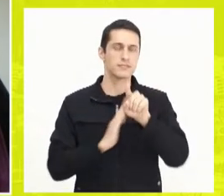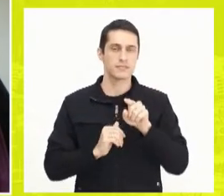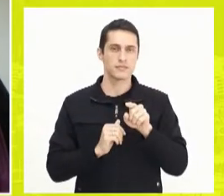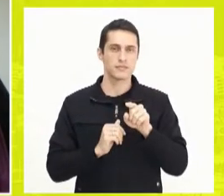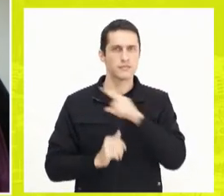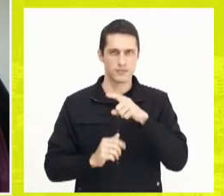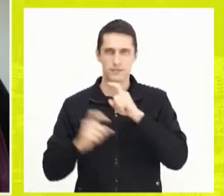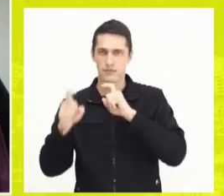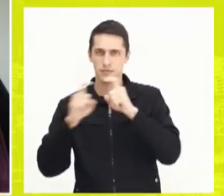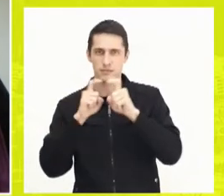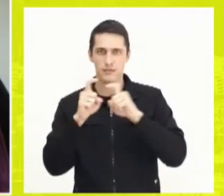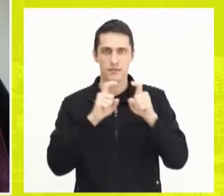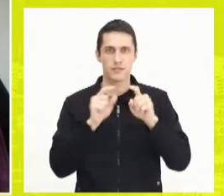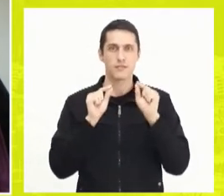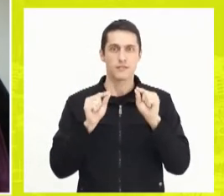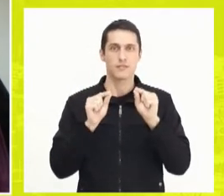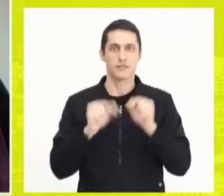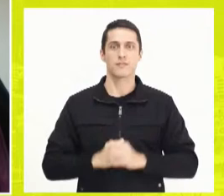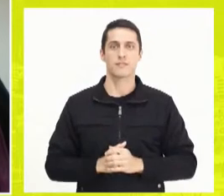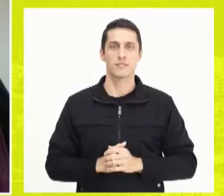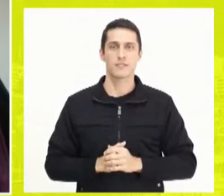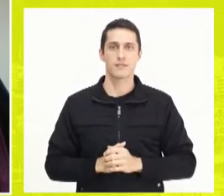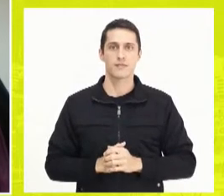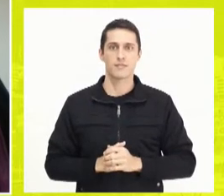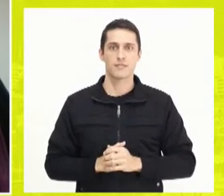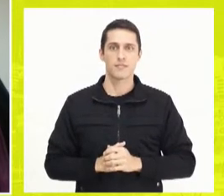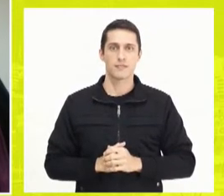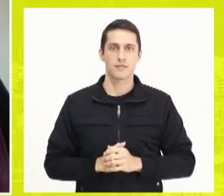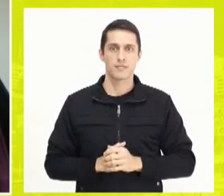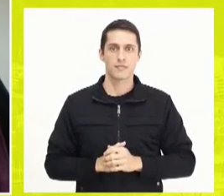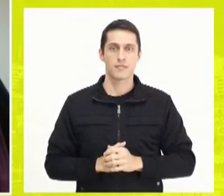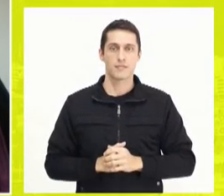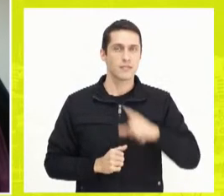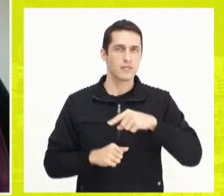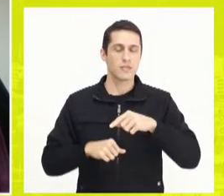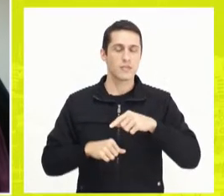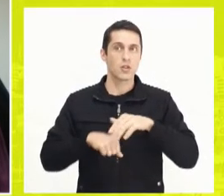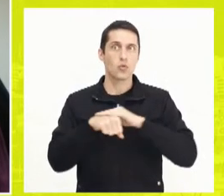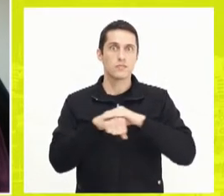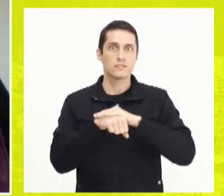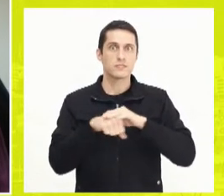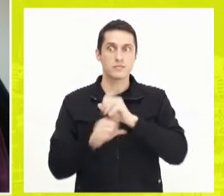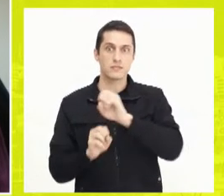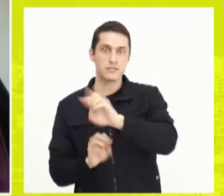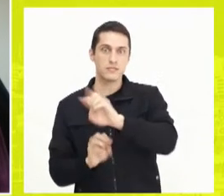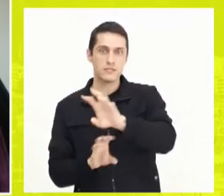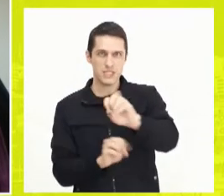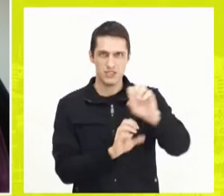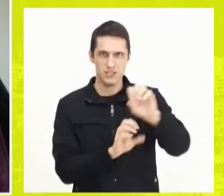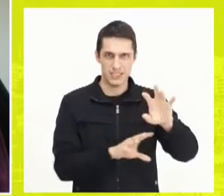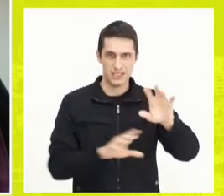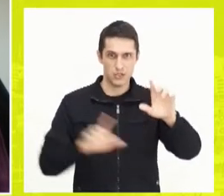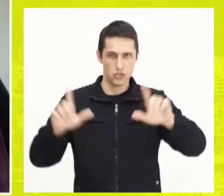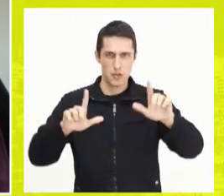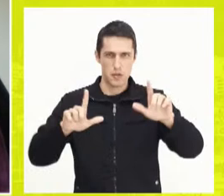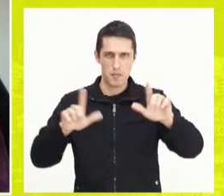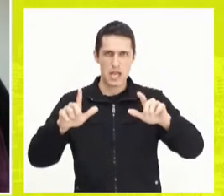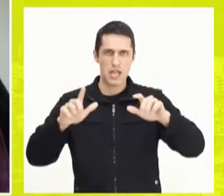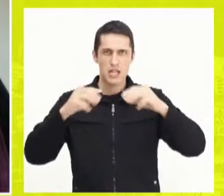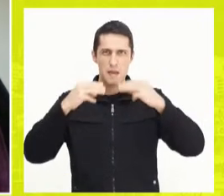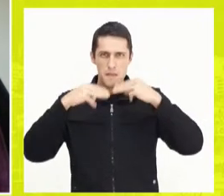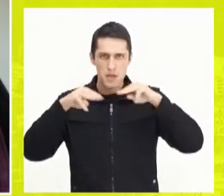lily well speaking about media literacy